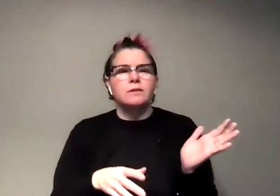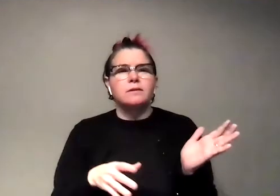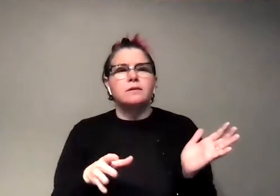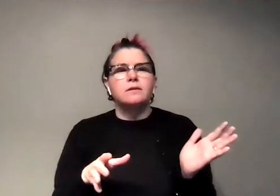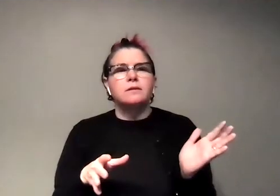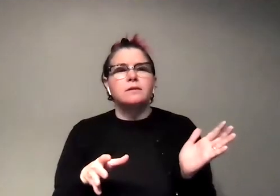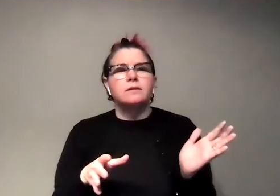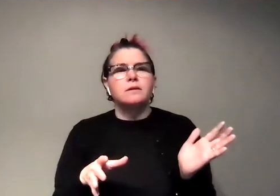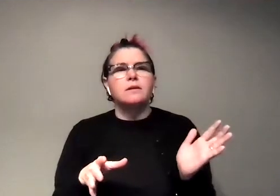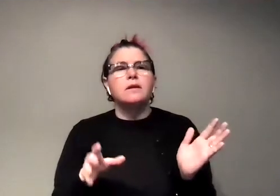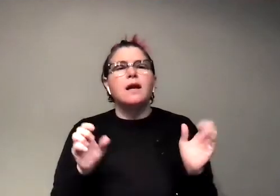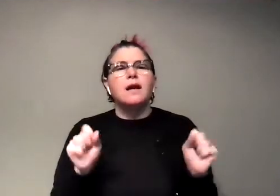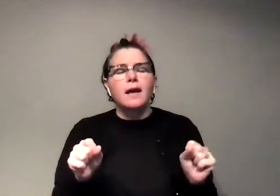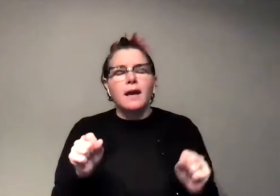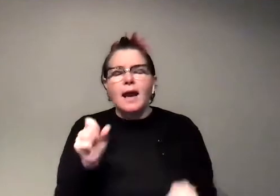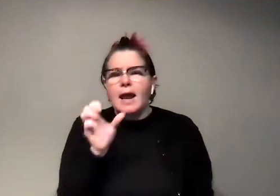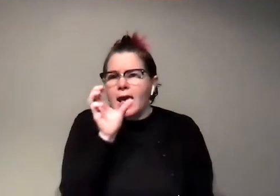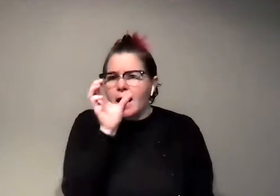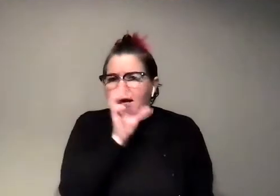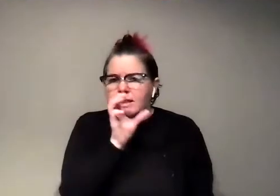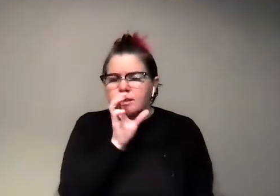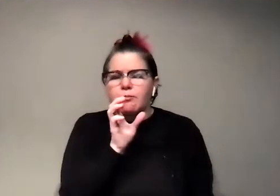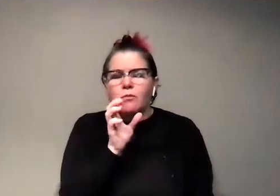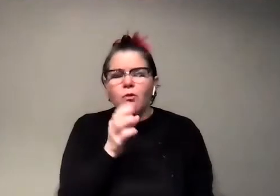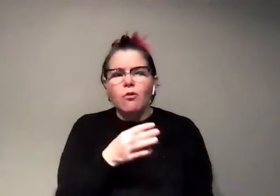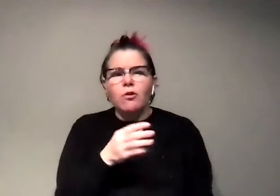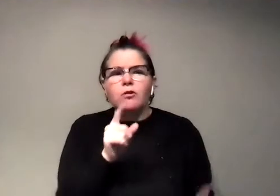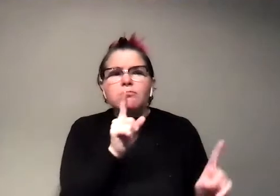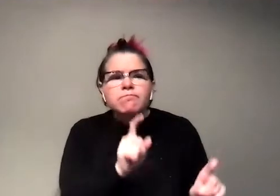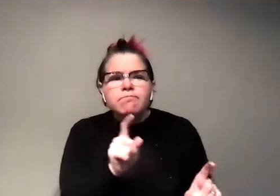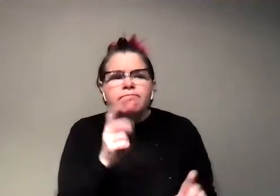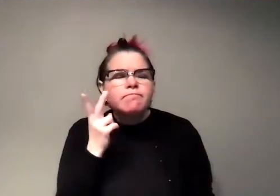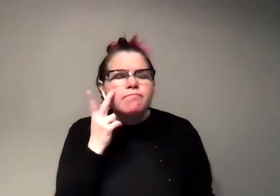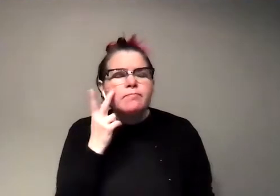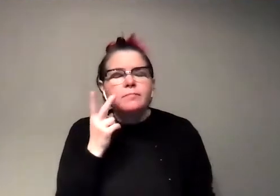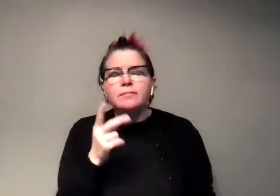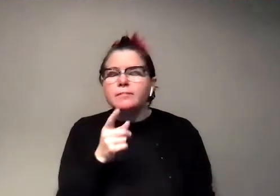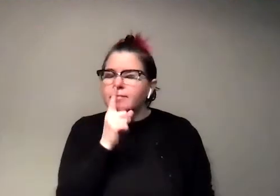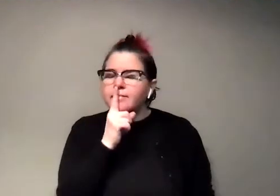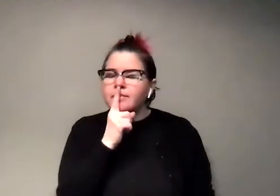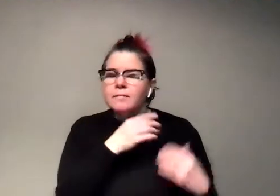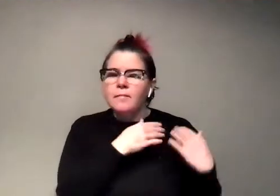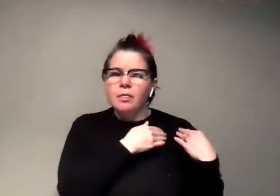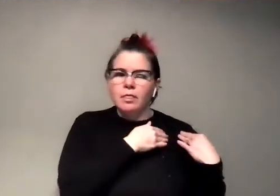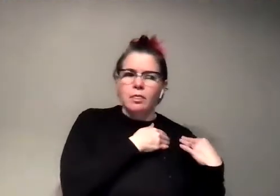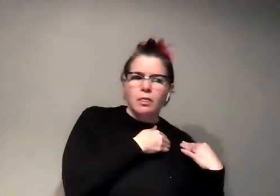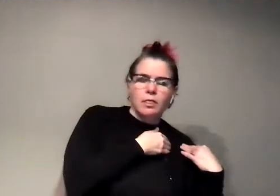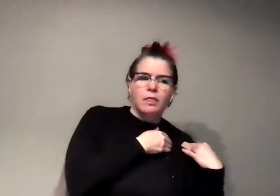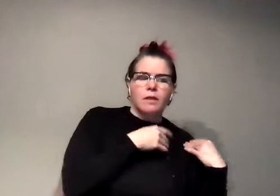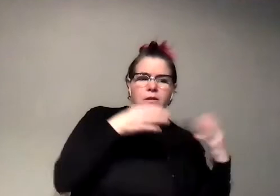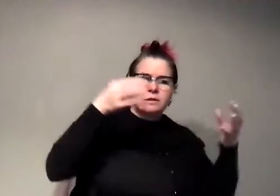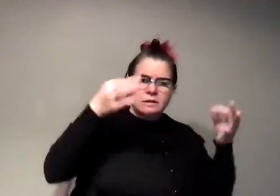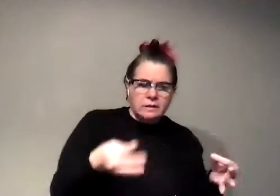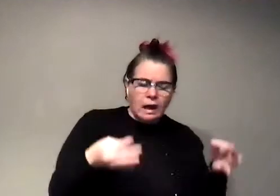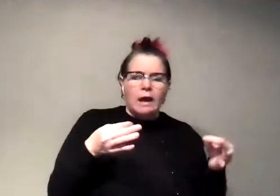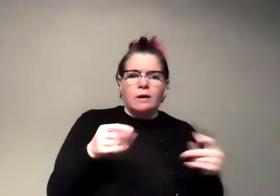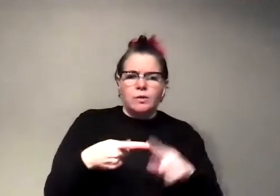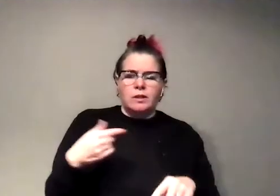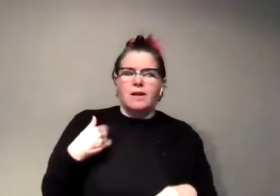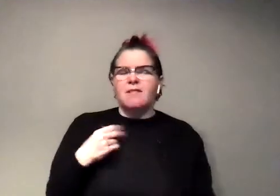they can explore in college, and to not like put the weight of the world on their shoulders this young.